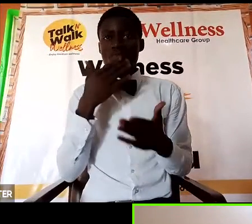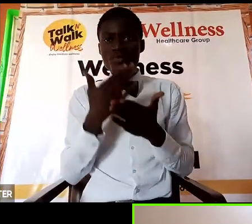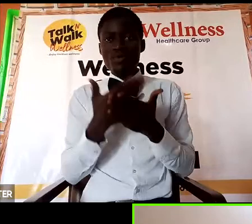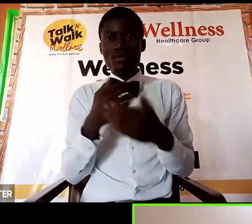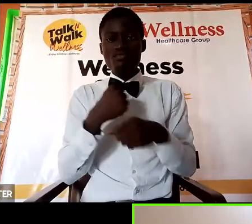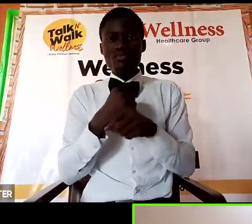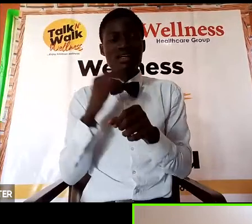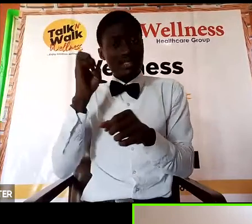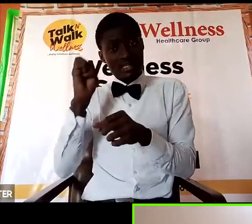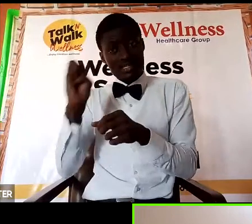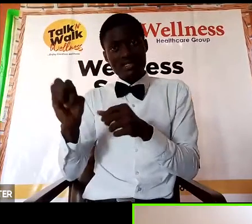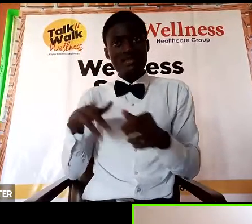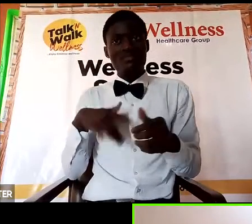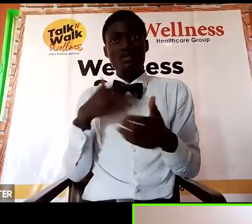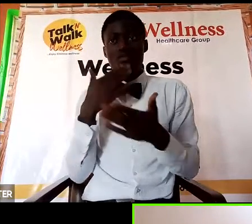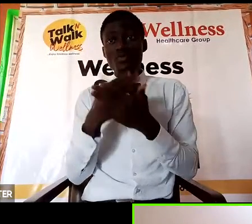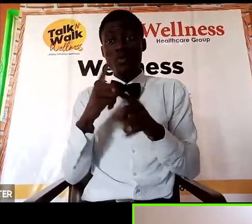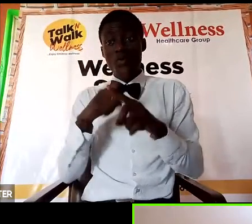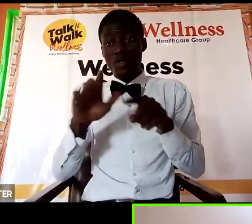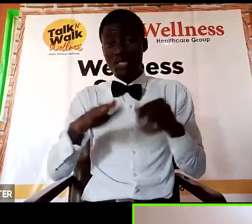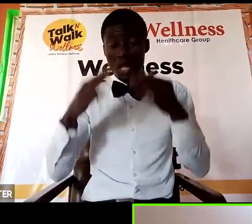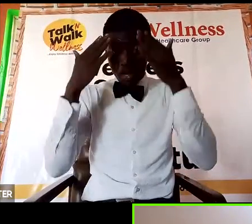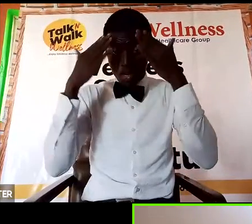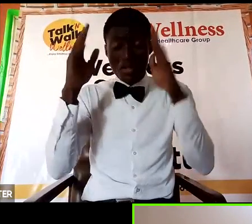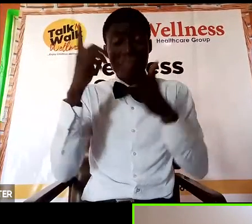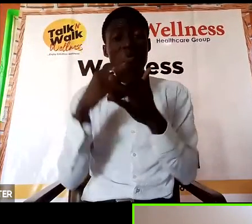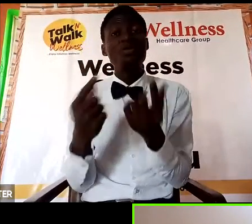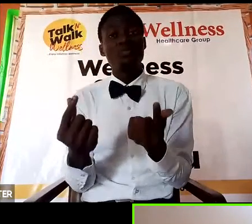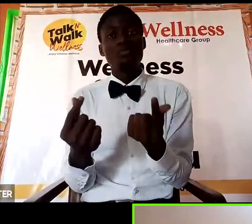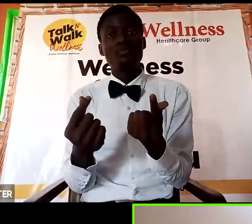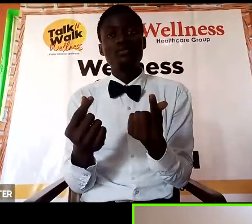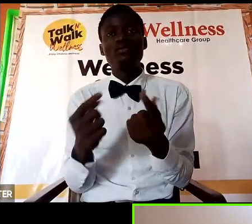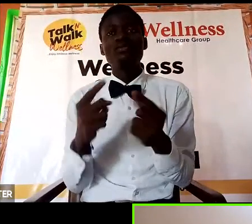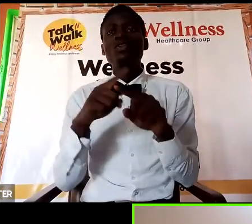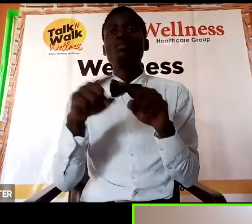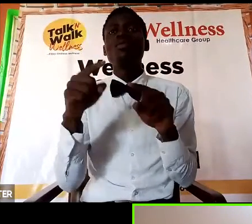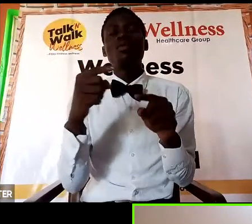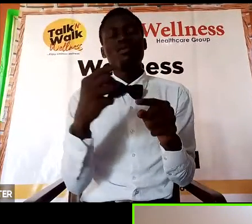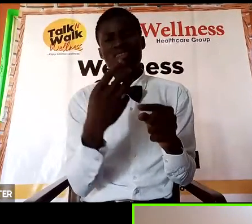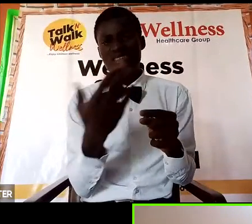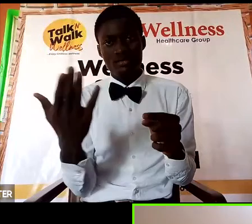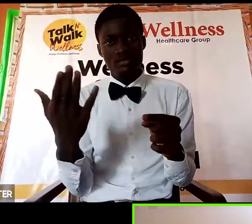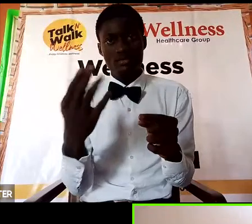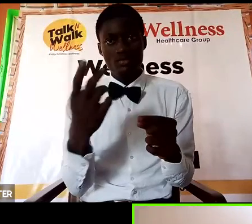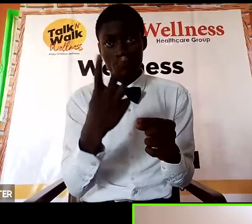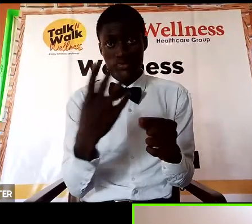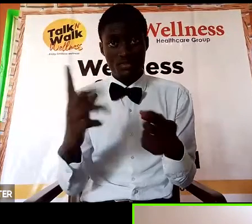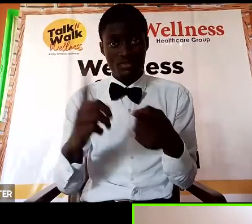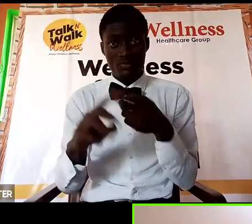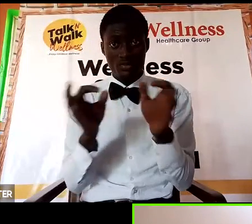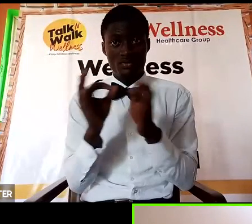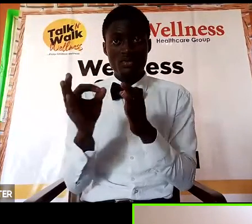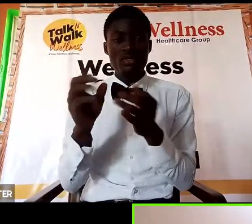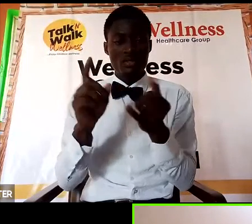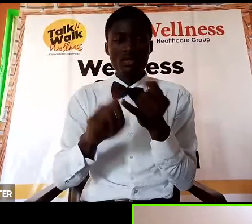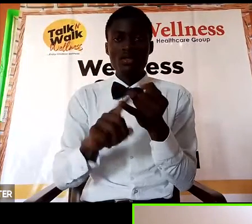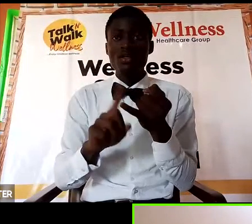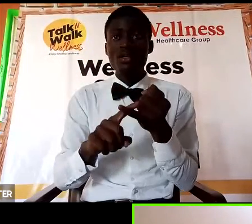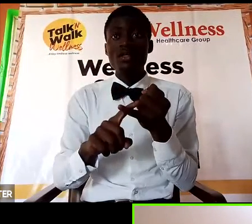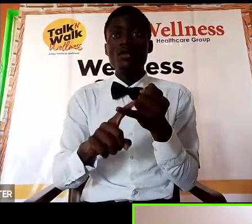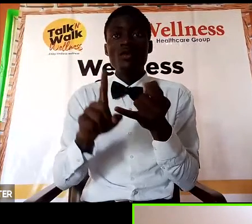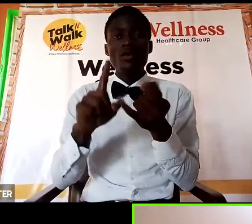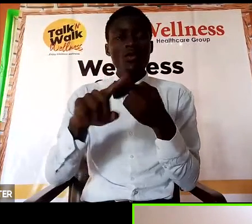what it's called. But two things I'm trying to say here to make you understand that naturally that sexual instinct is in